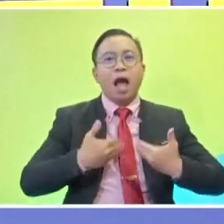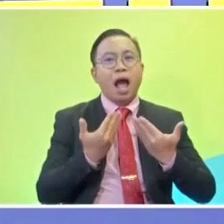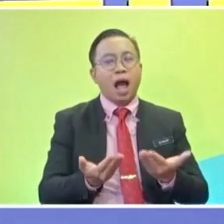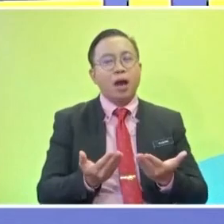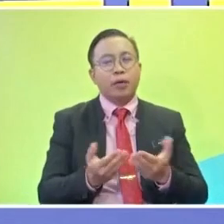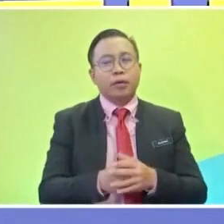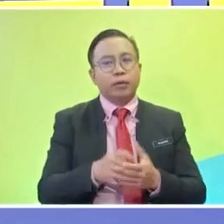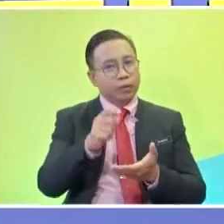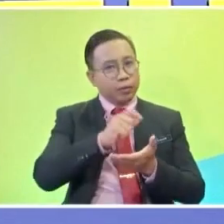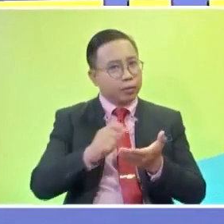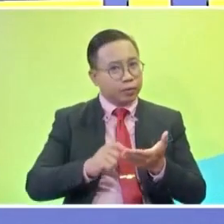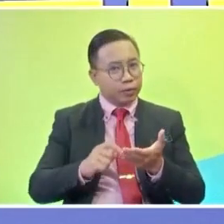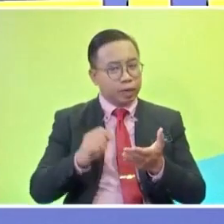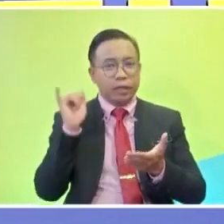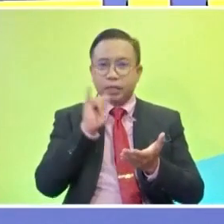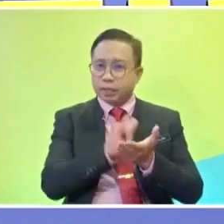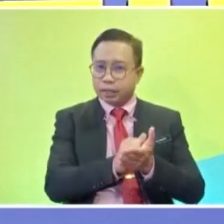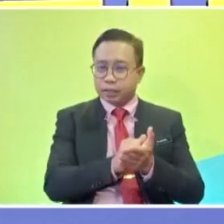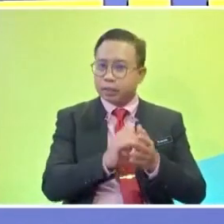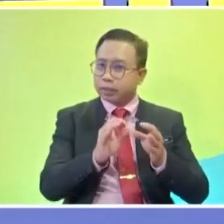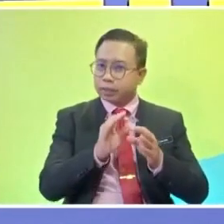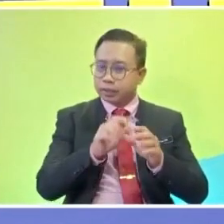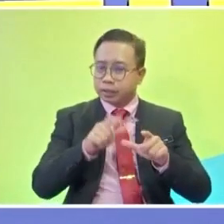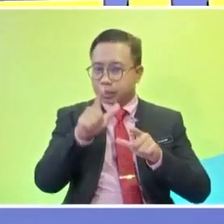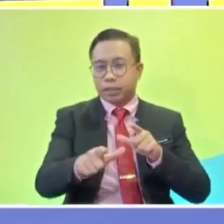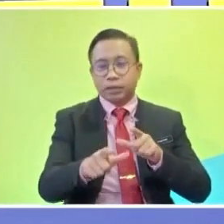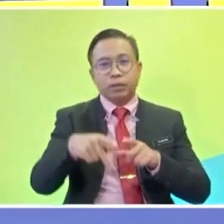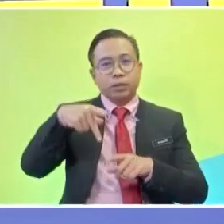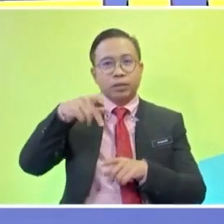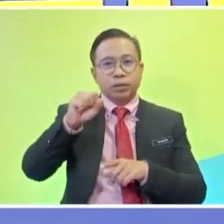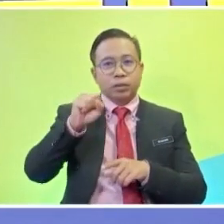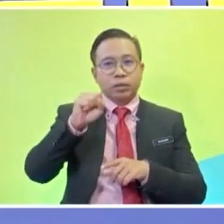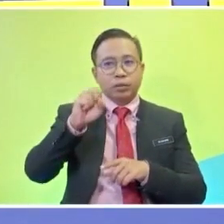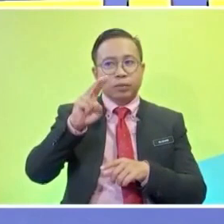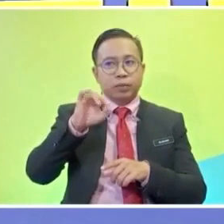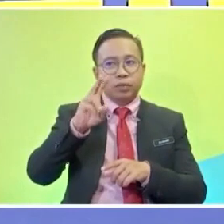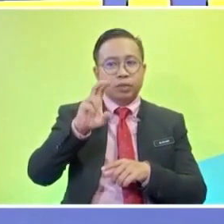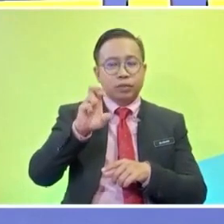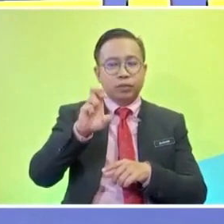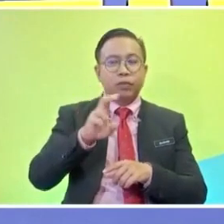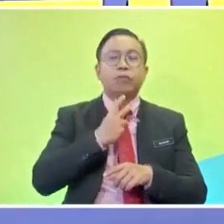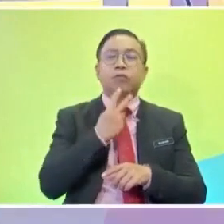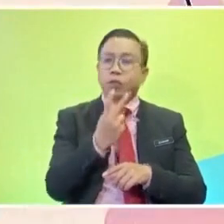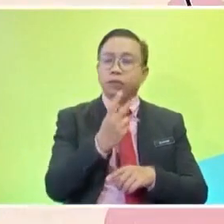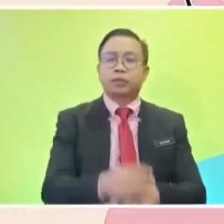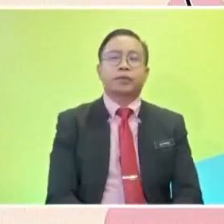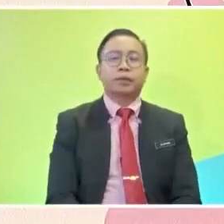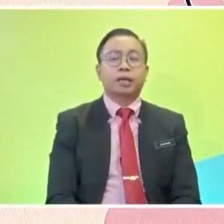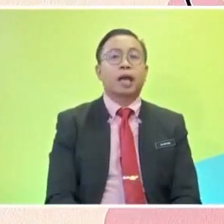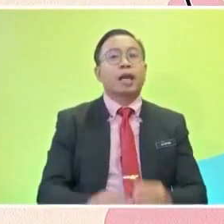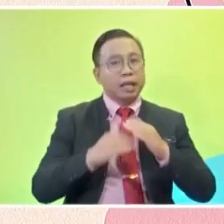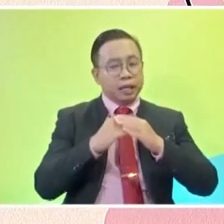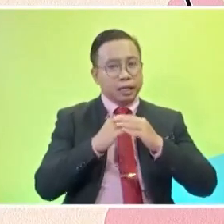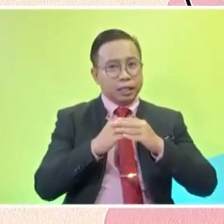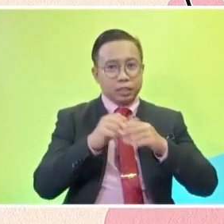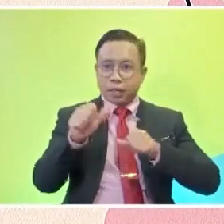can actually write these steps using the passive voice. Okay, so maybe you have not heard what is the passive voice, right? So in English, we have got